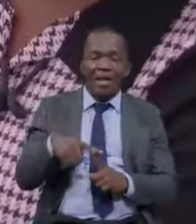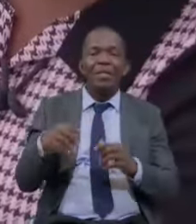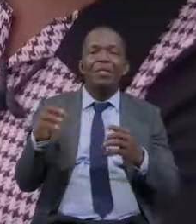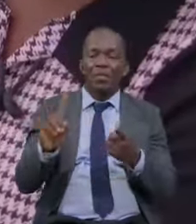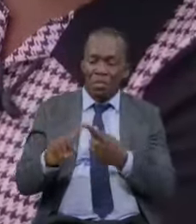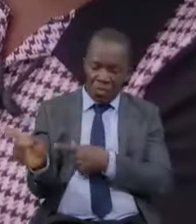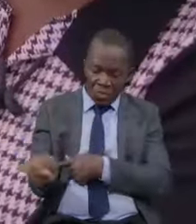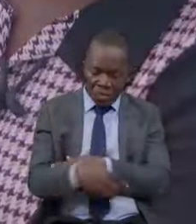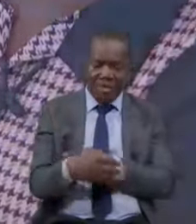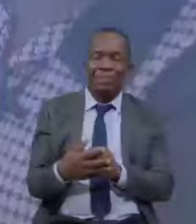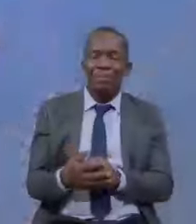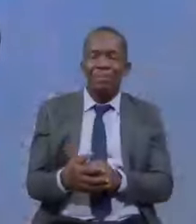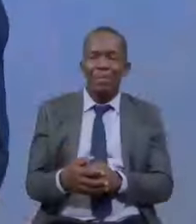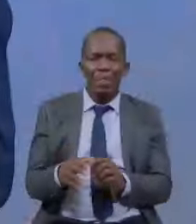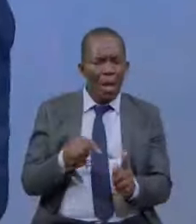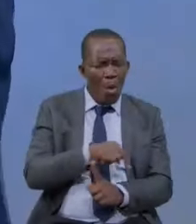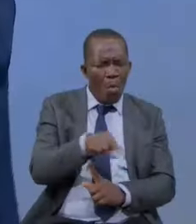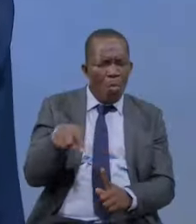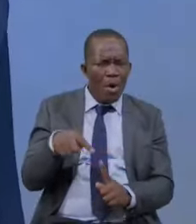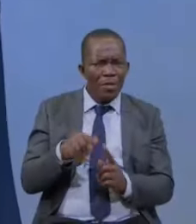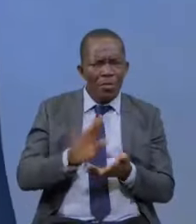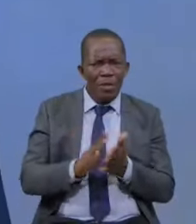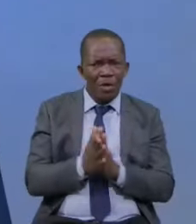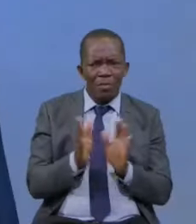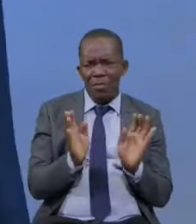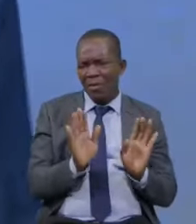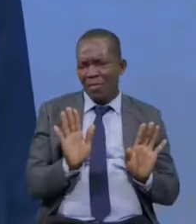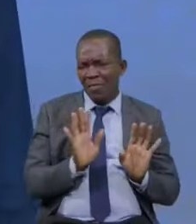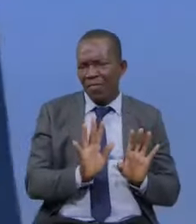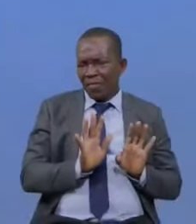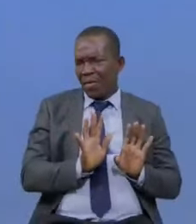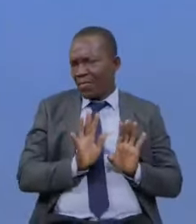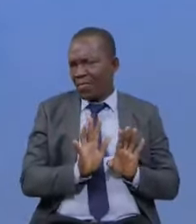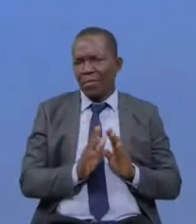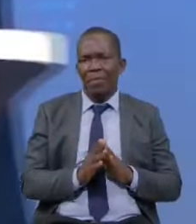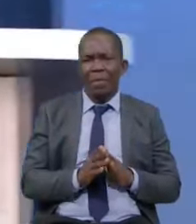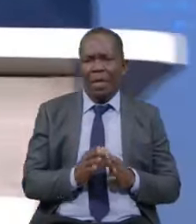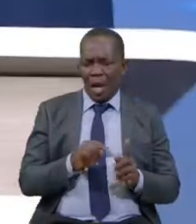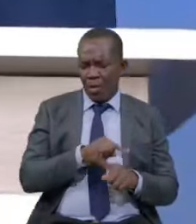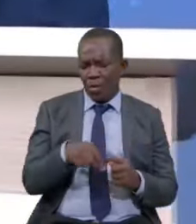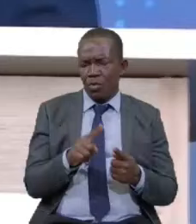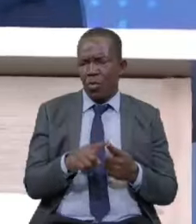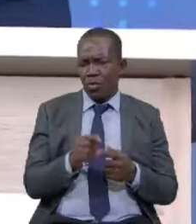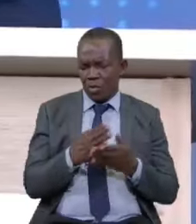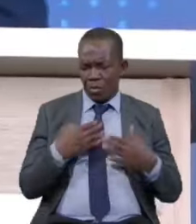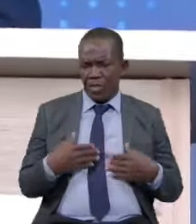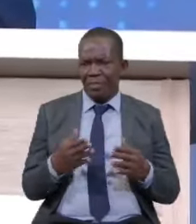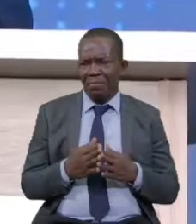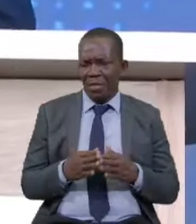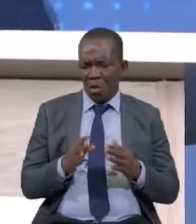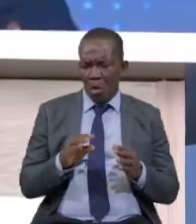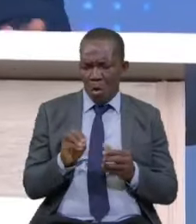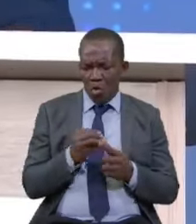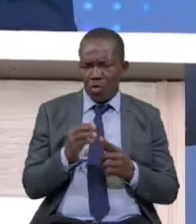you're fearful, you're going to somebody, you're dealing with somebody, that man will eat me